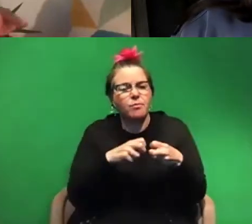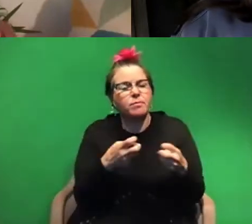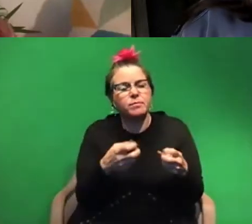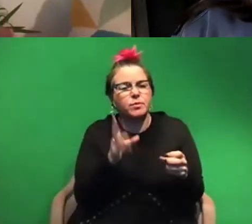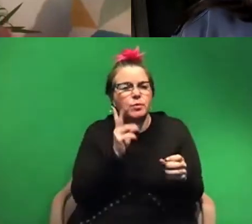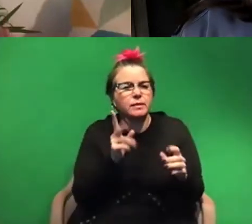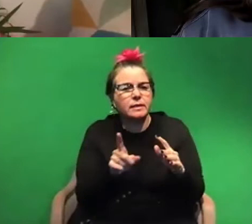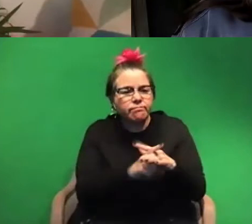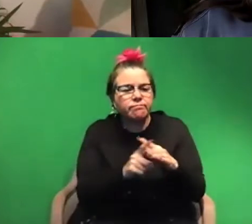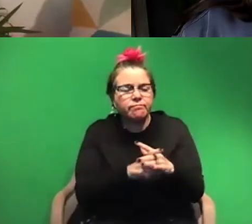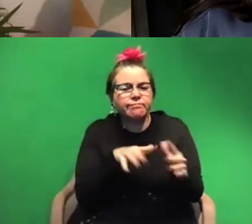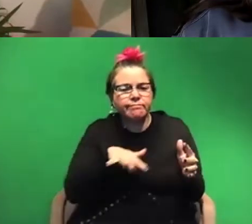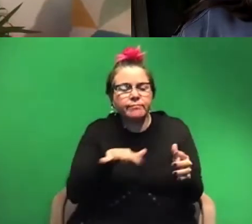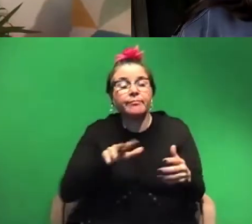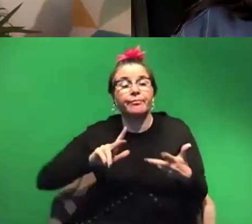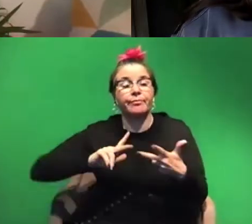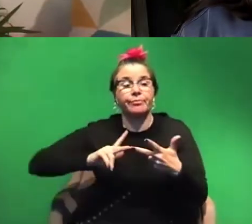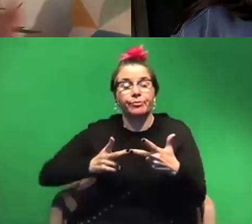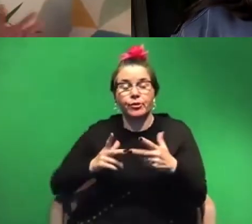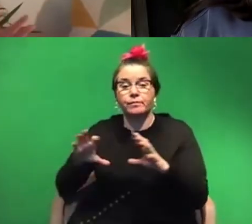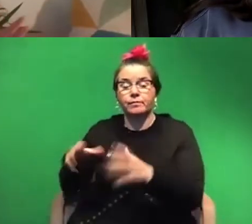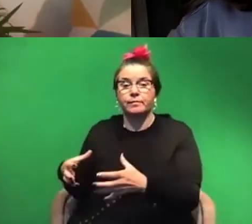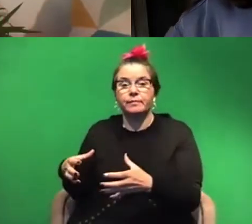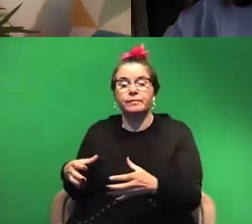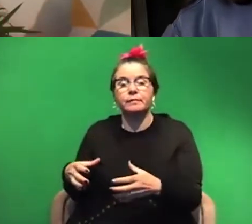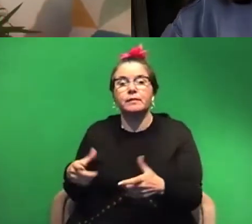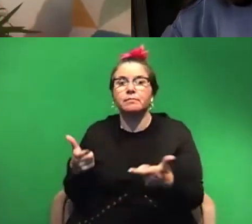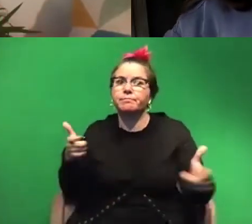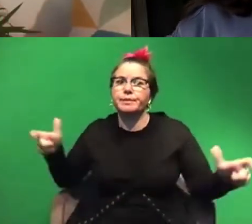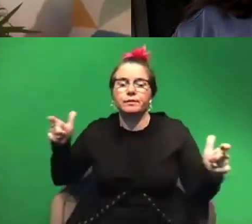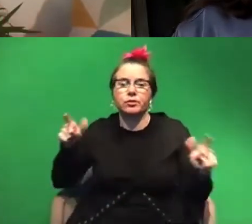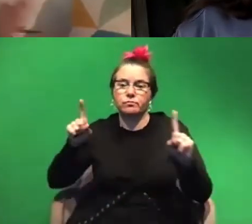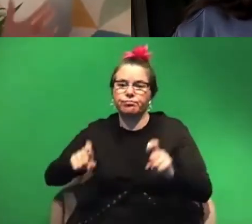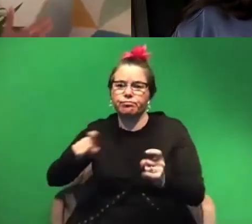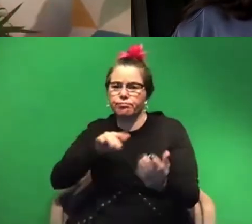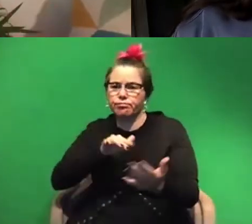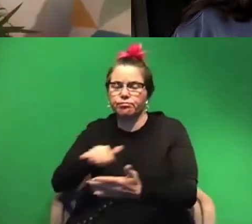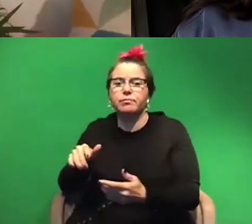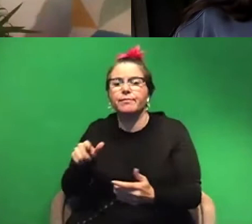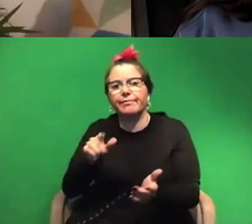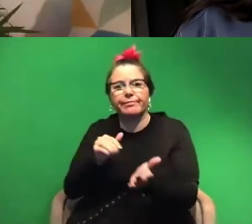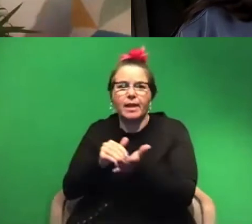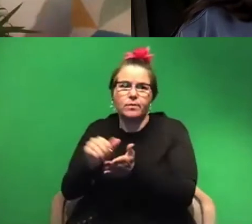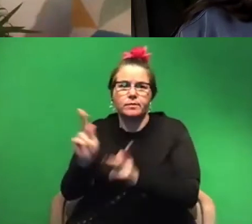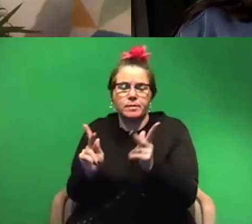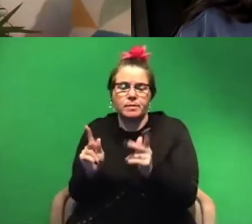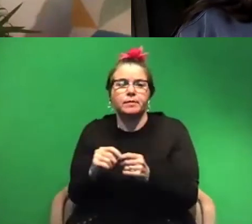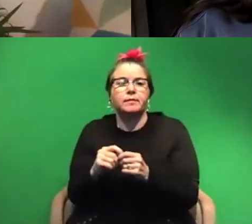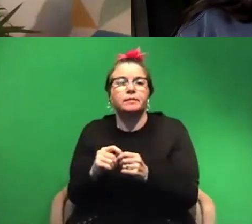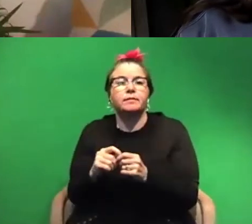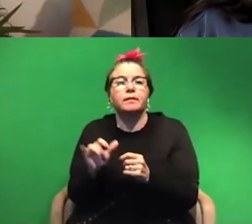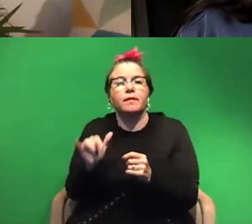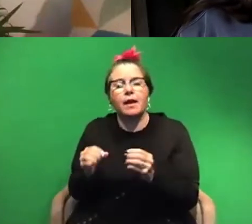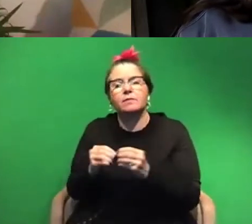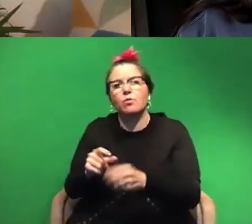And then the third phase would be a way larger study where you're looking at thousands of people. And that's a more